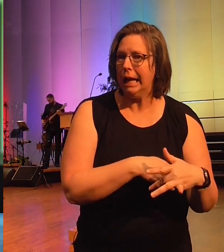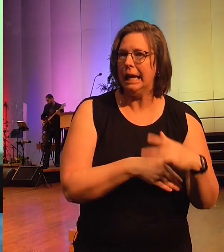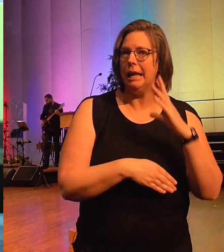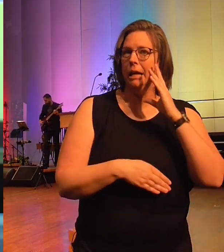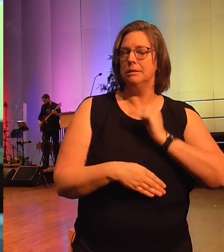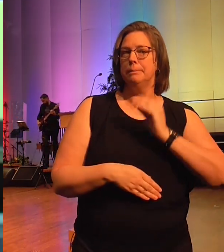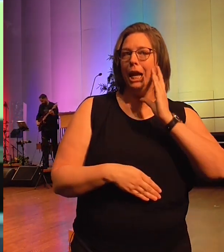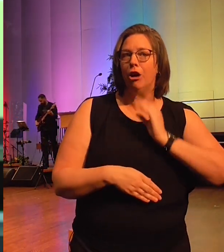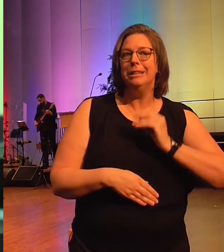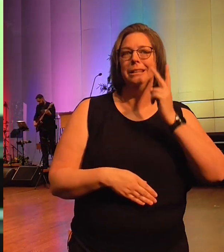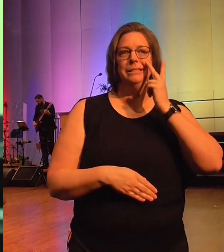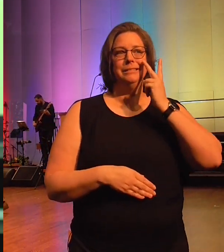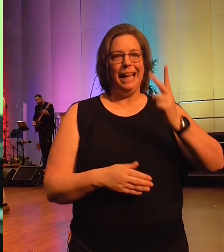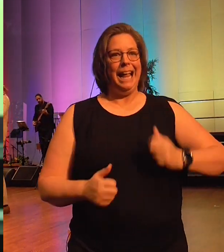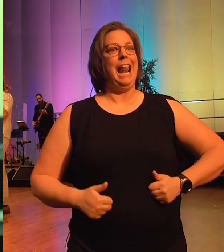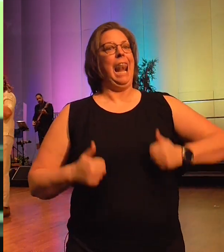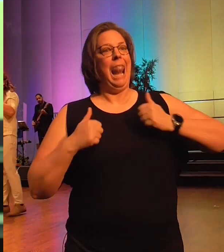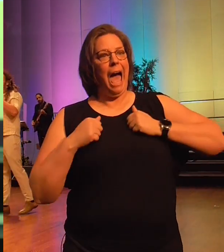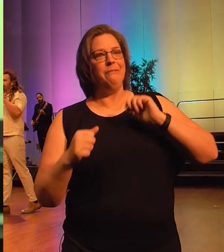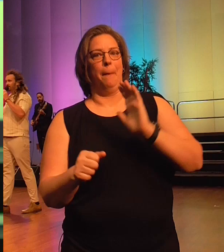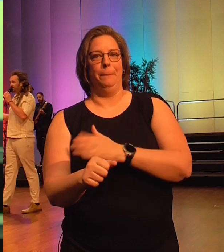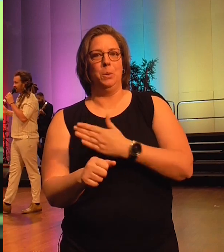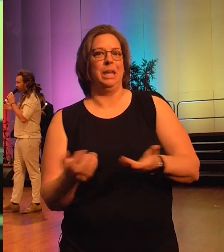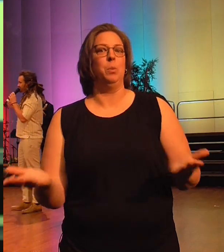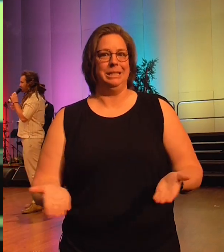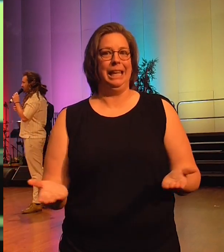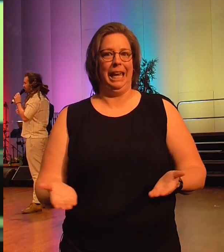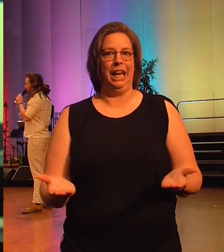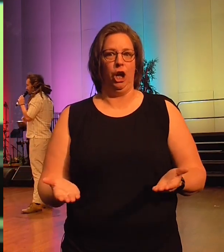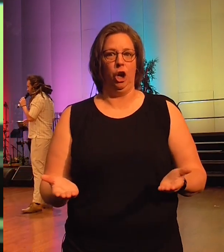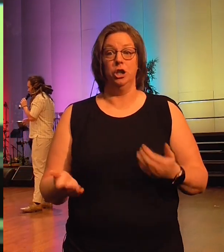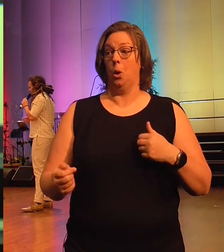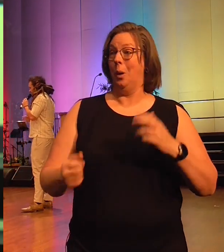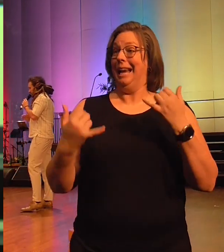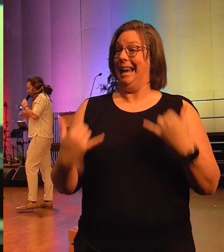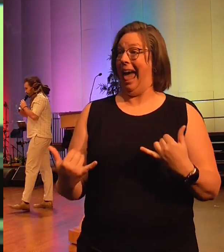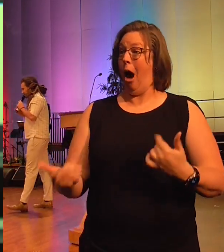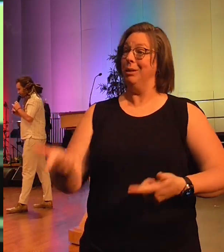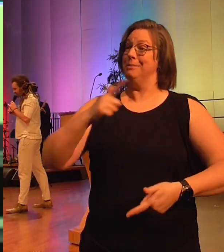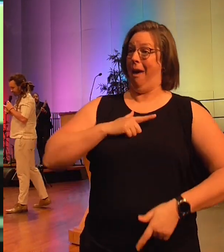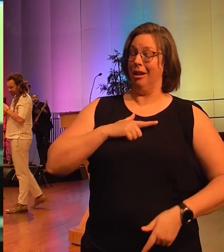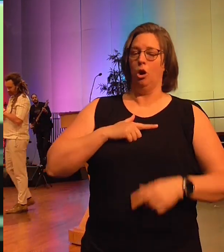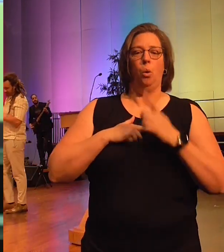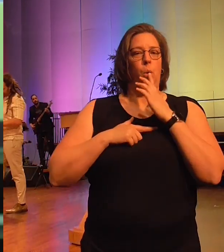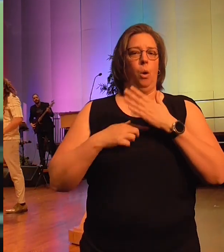experiences seeing live music was here at Mile High. So to sing here is it's a real pleasure.